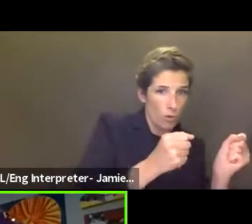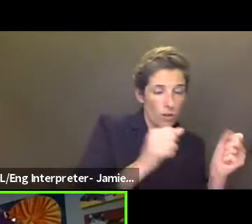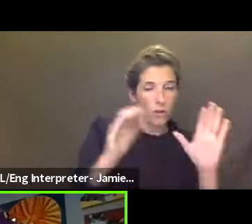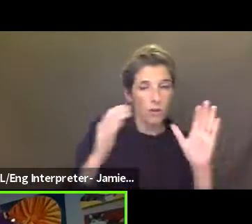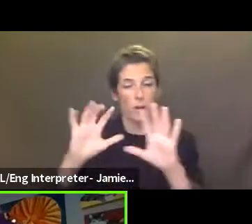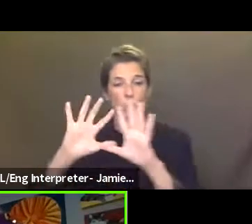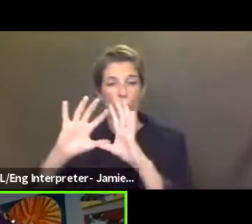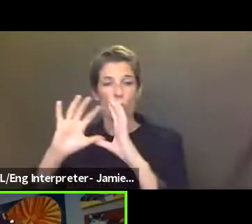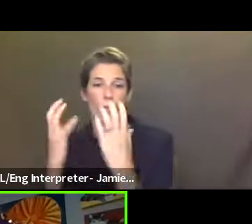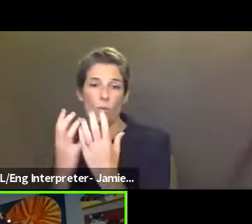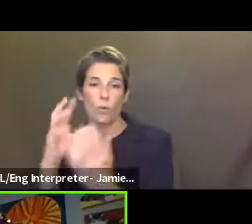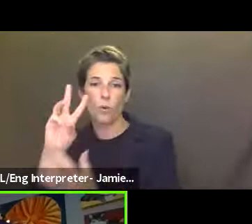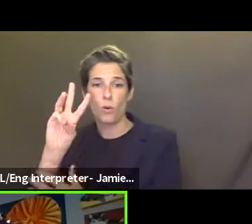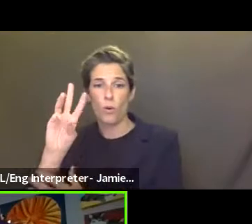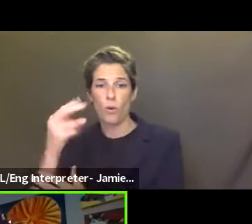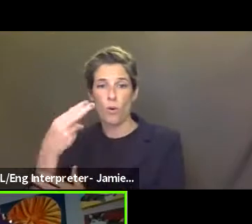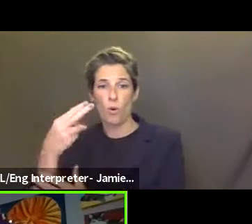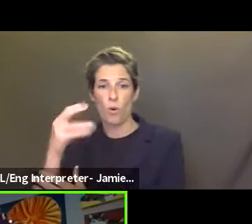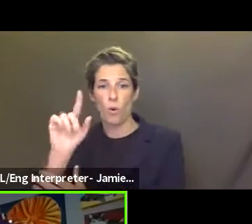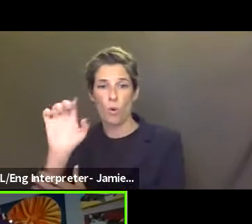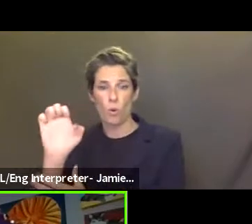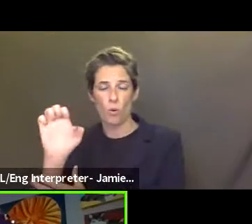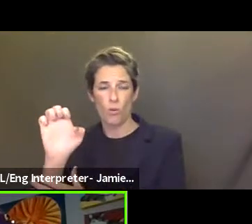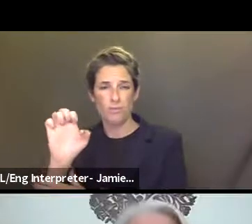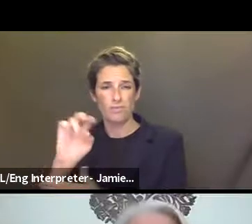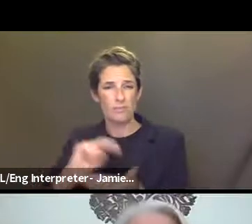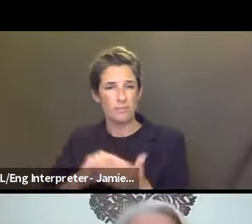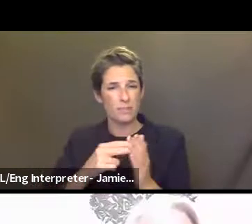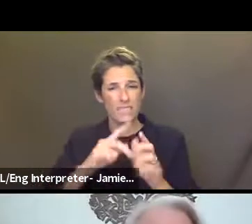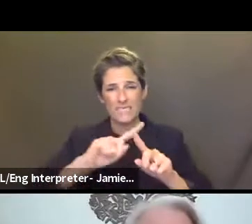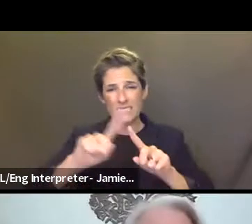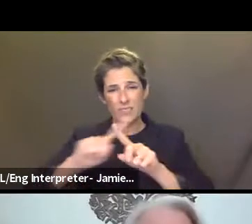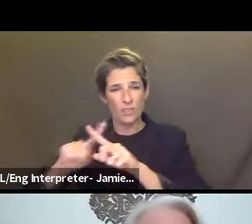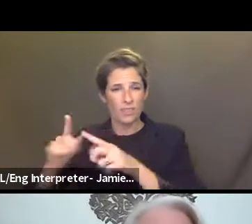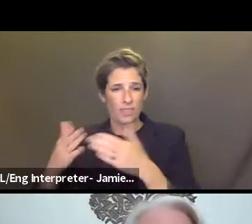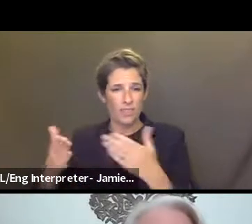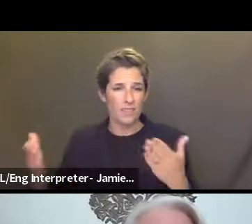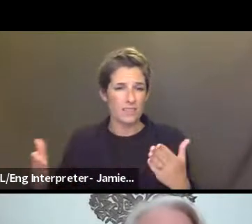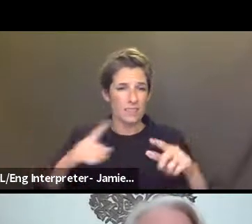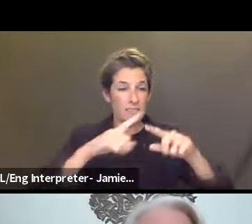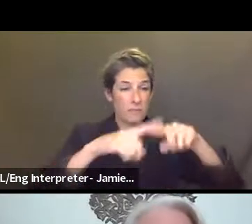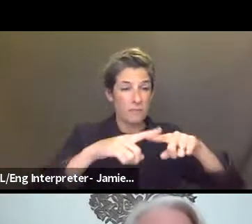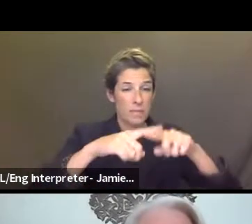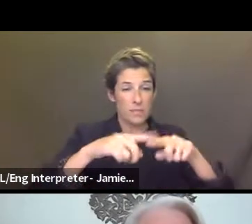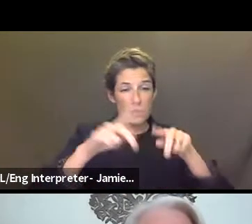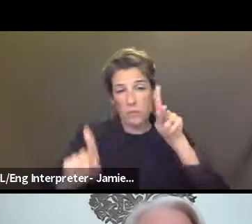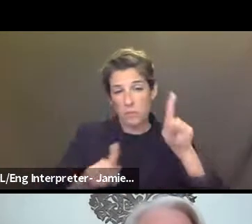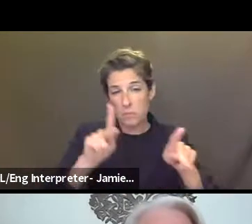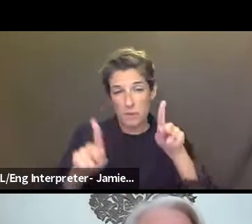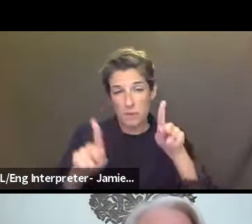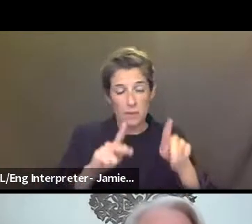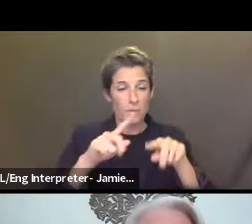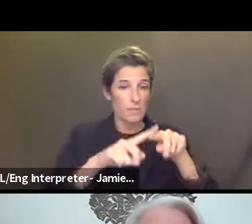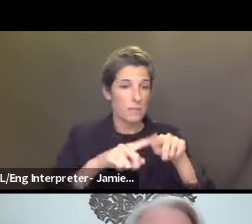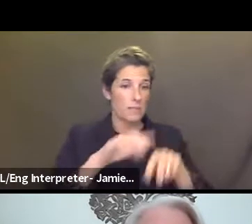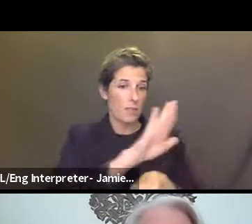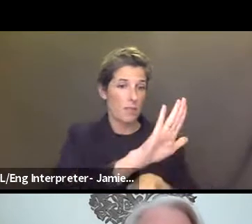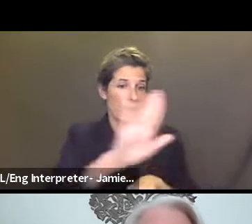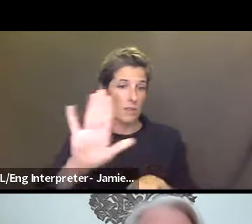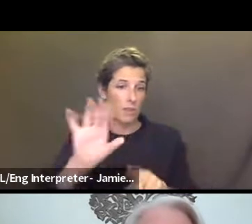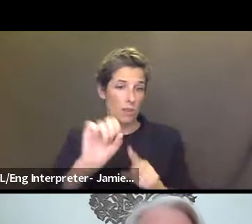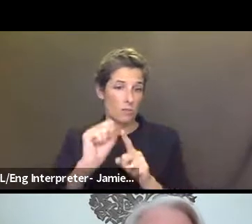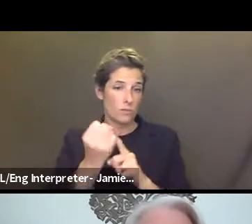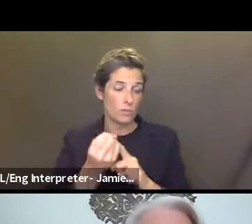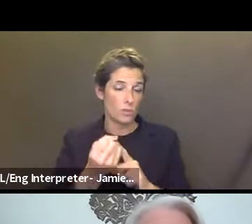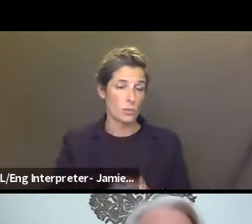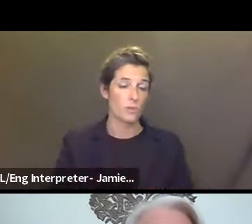Broken means different things to different people at different times. It's, not something you have to overcome and mend